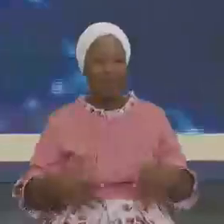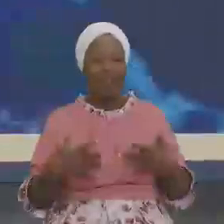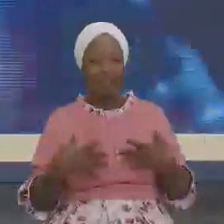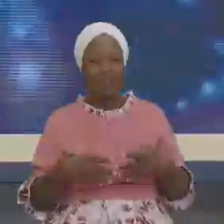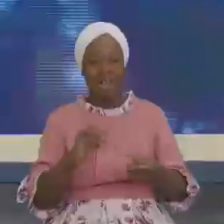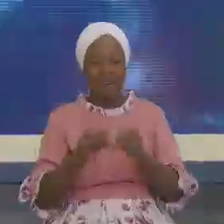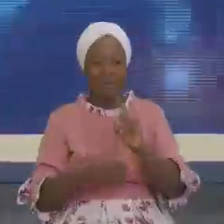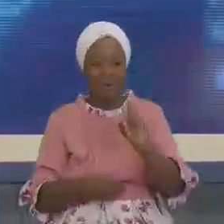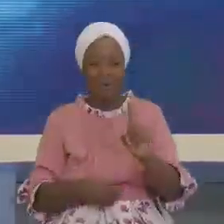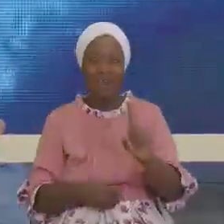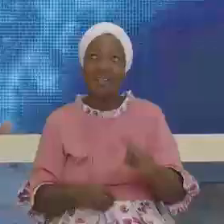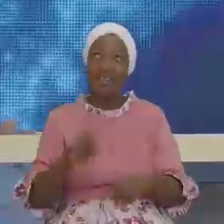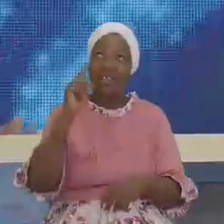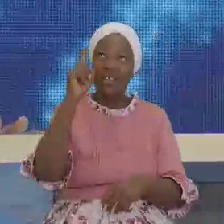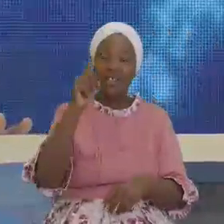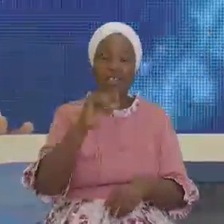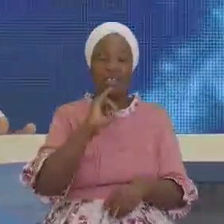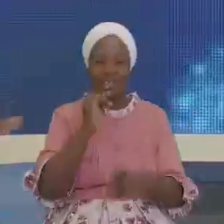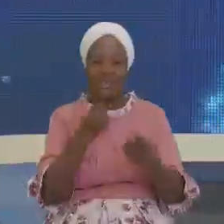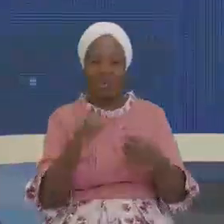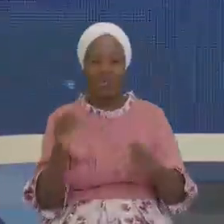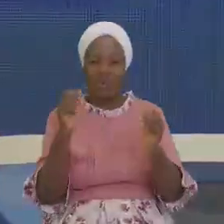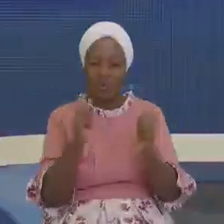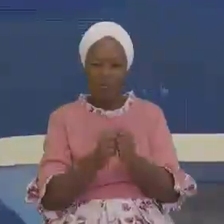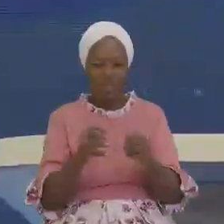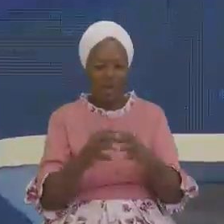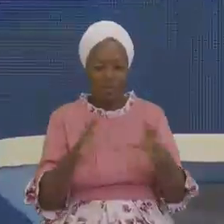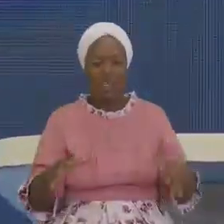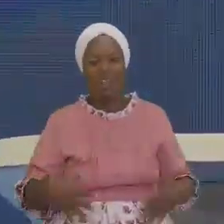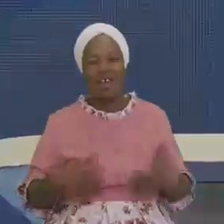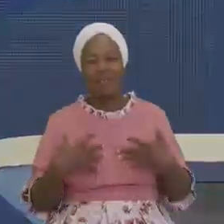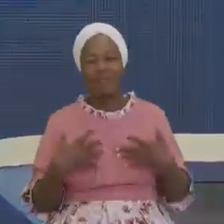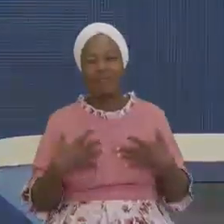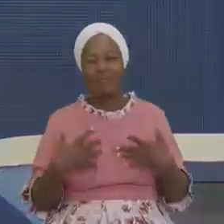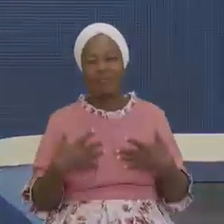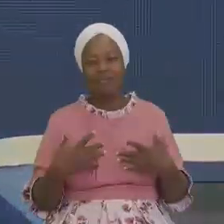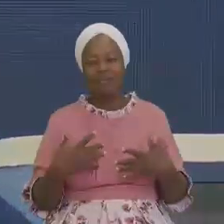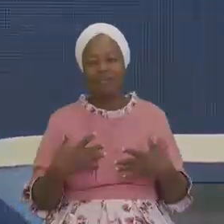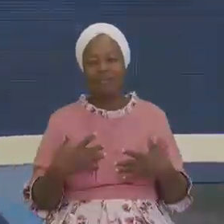one, he's coming with abundant life.